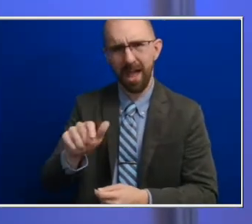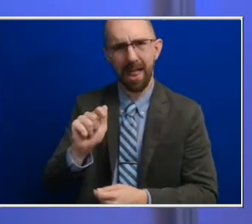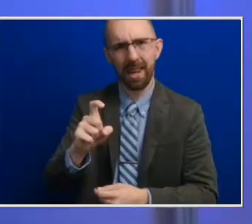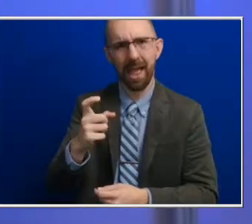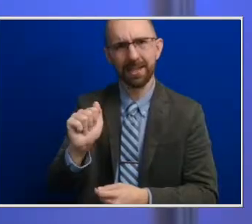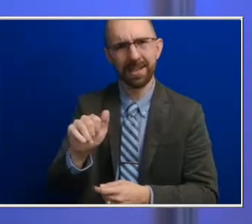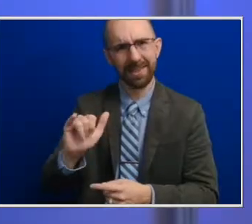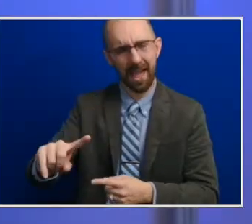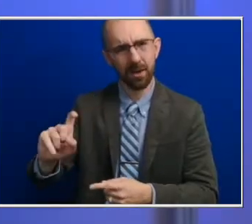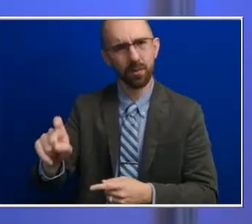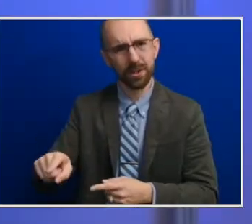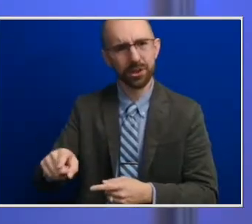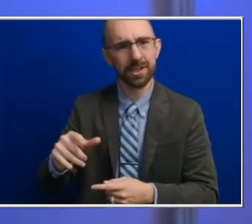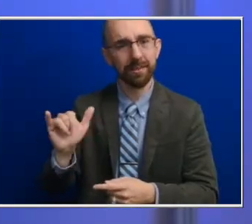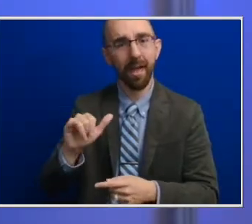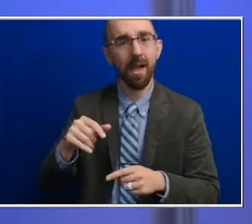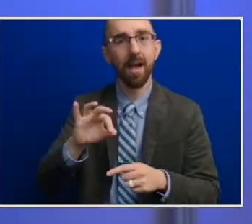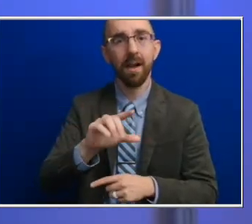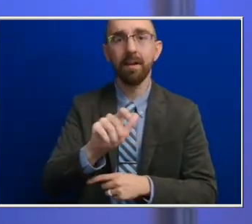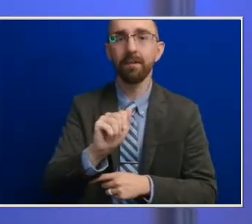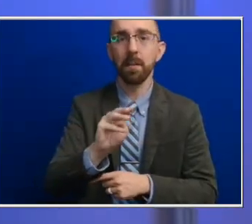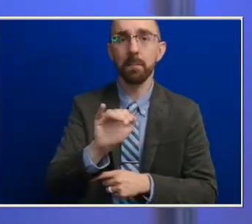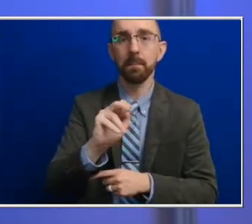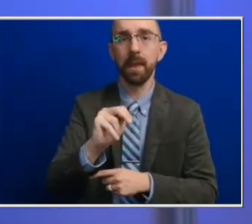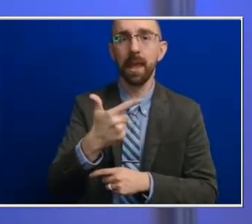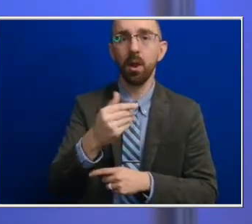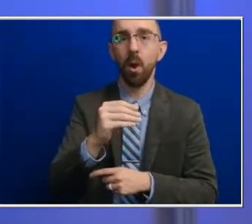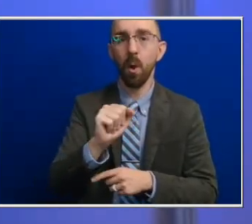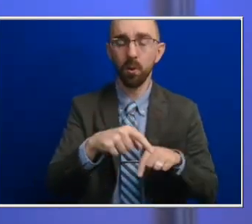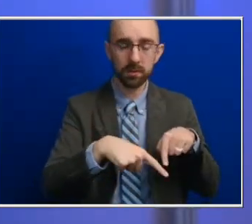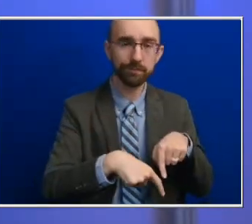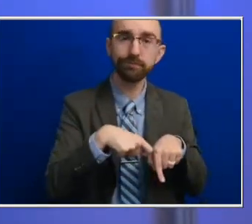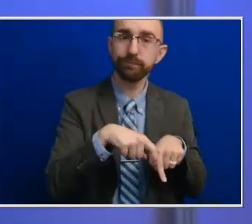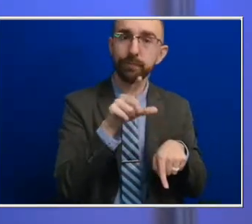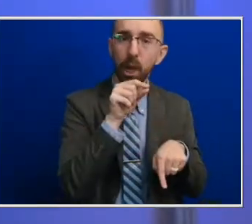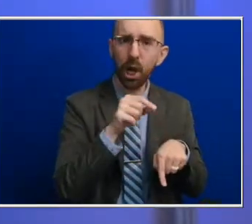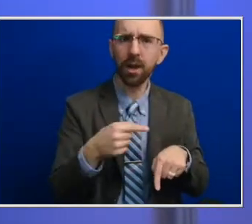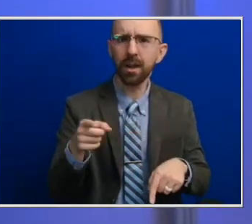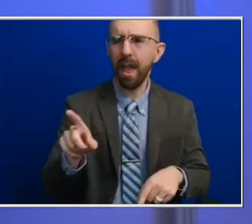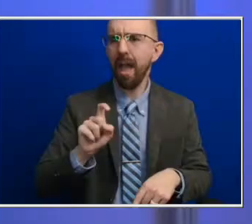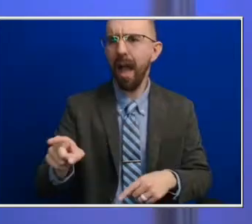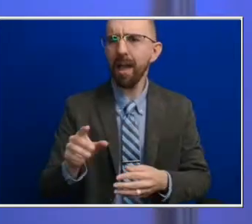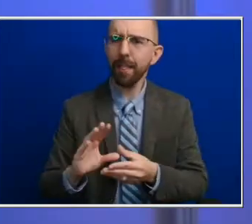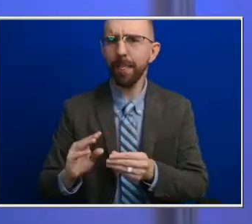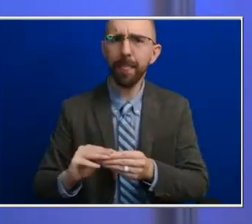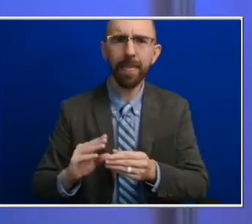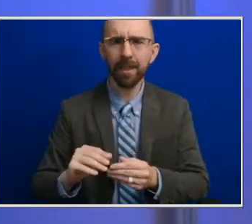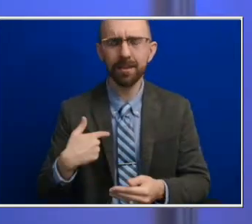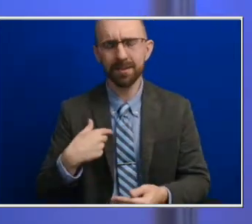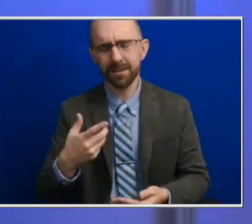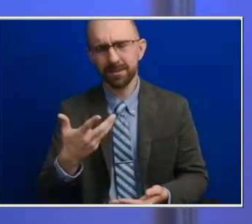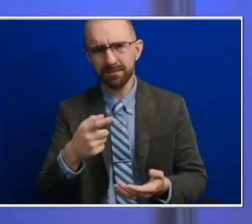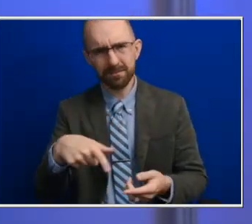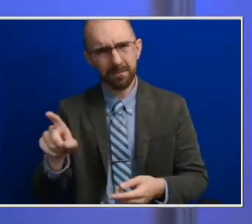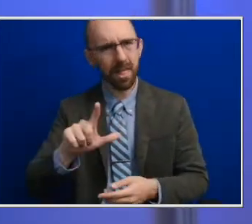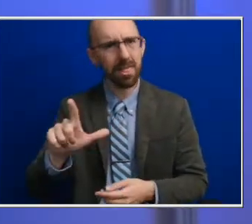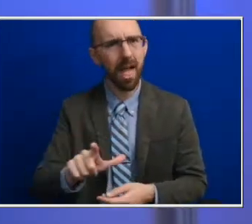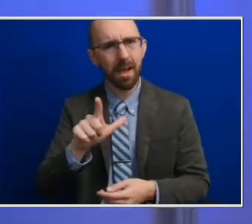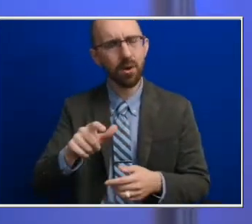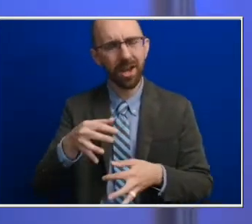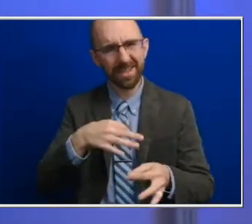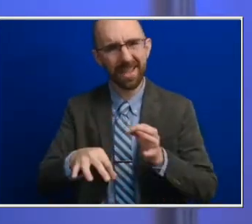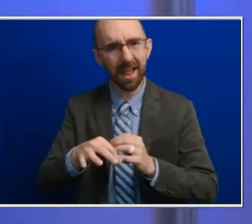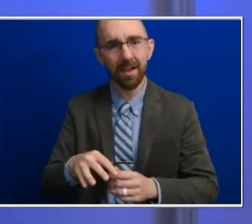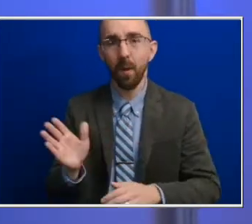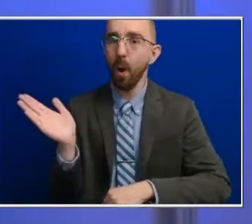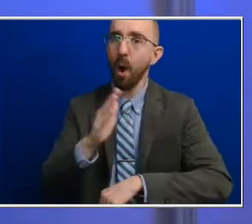loved flamingos, and so we talked about why is it pink? And making it an educational discussion that led to us going to the library versus spending the whole day